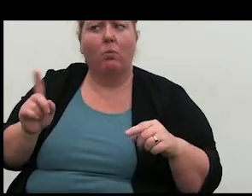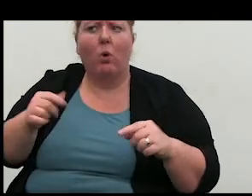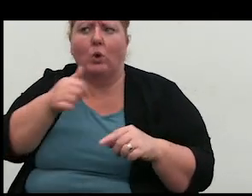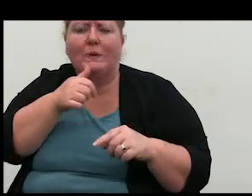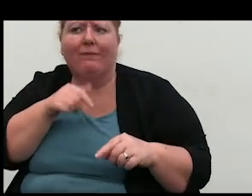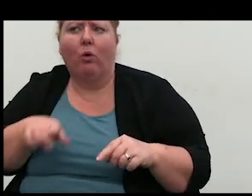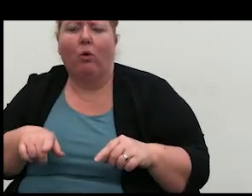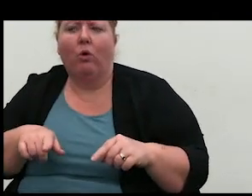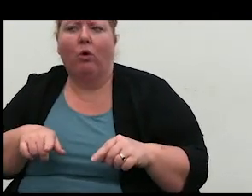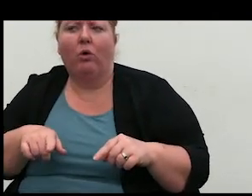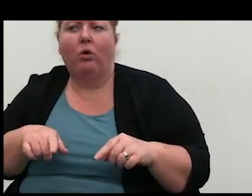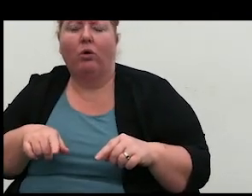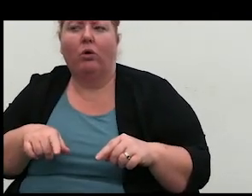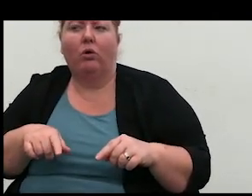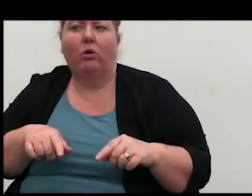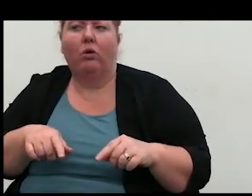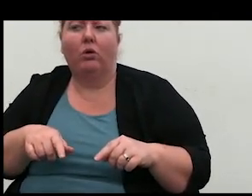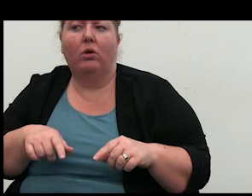being used for,